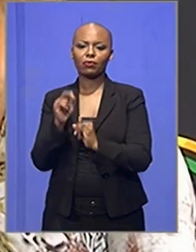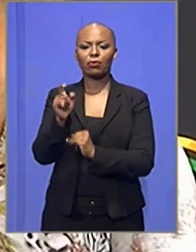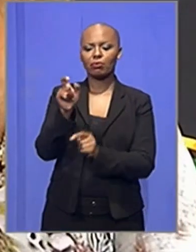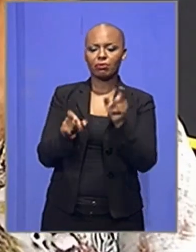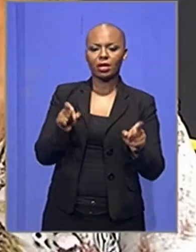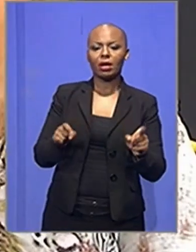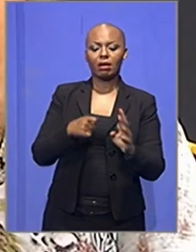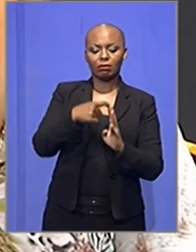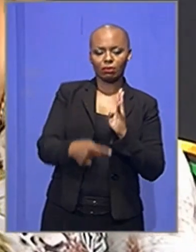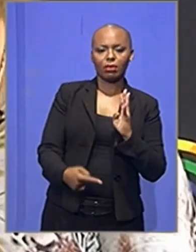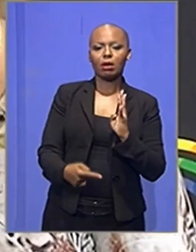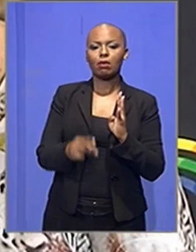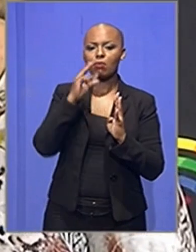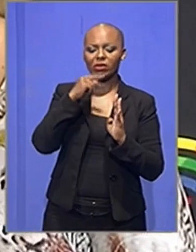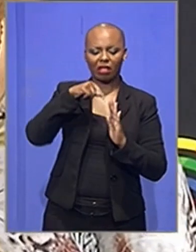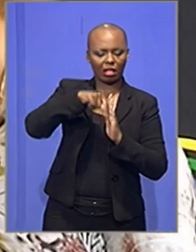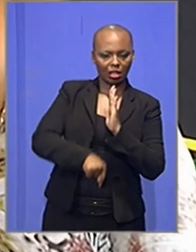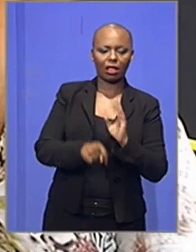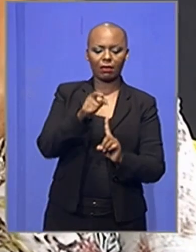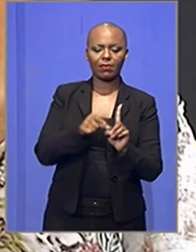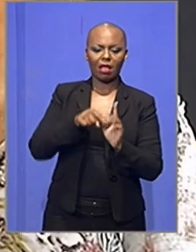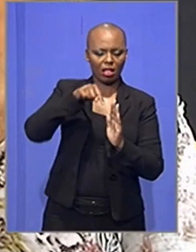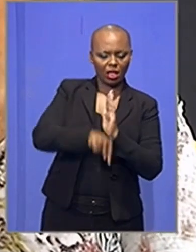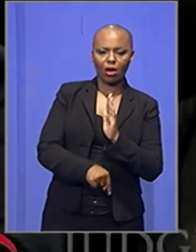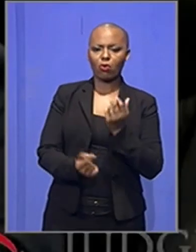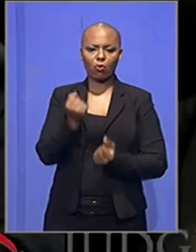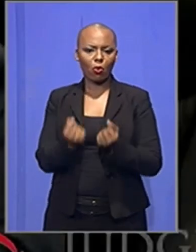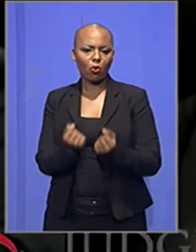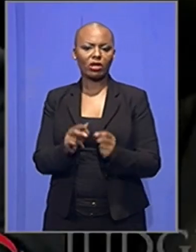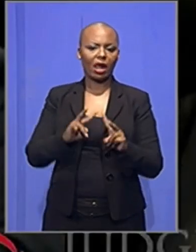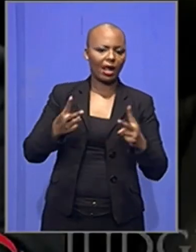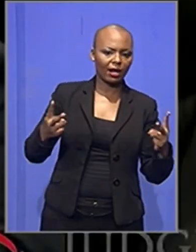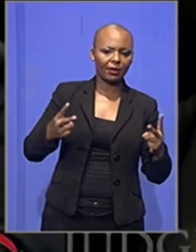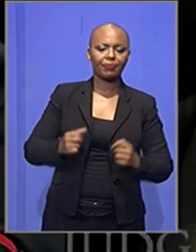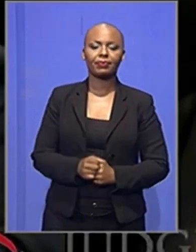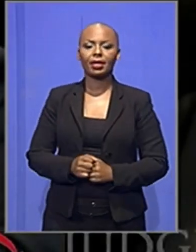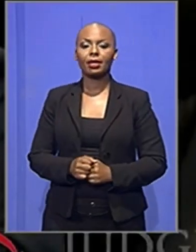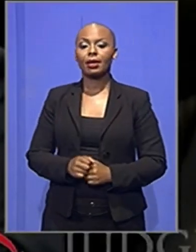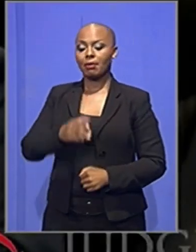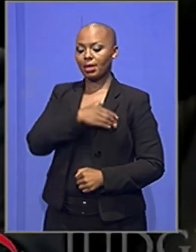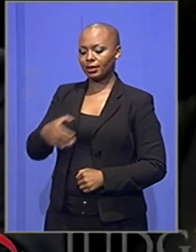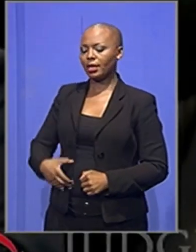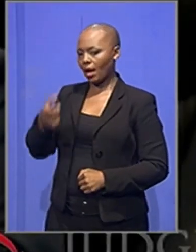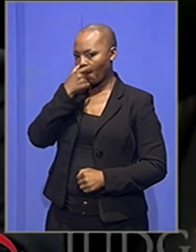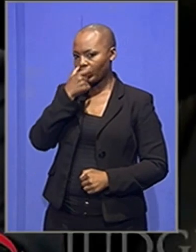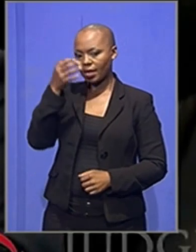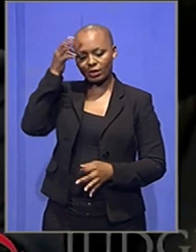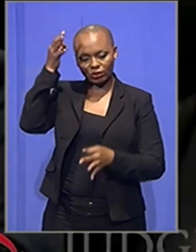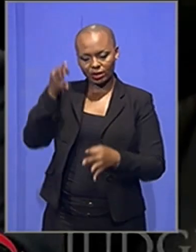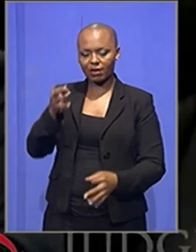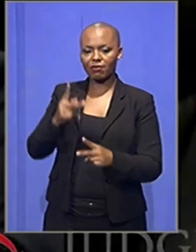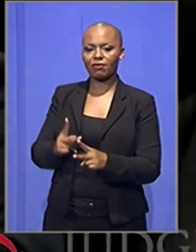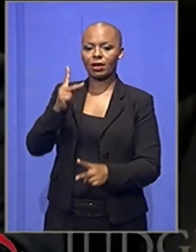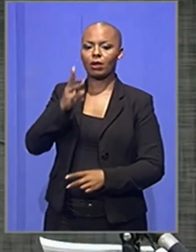more happily about the court as a workplace. Mopresidente o tla etsa qeto e bang o latela dikgothaletso